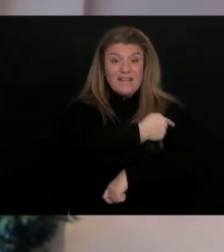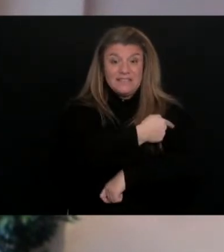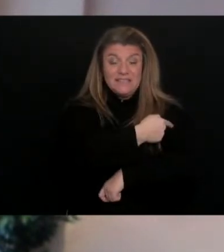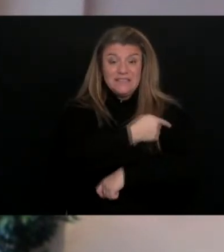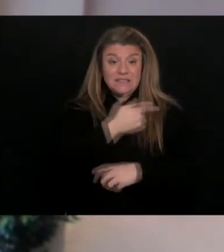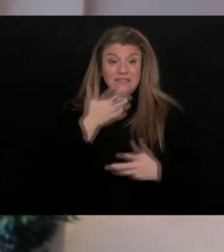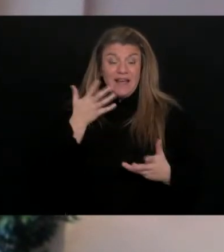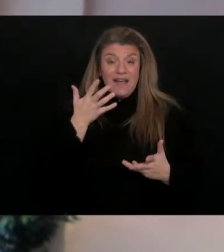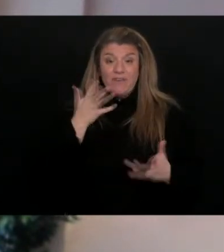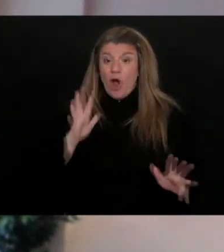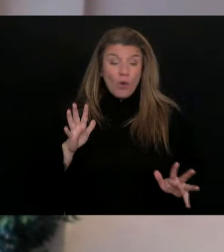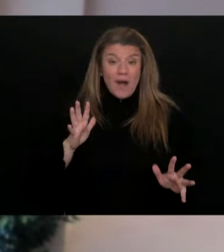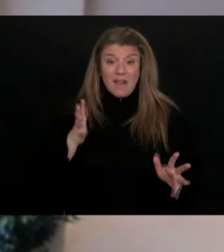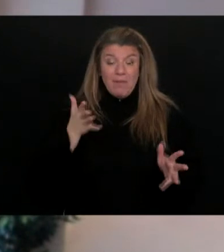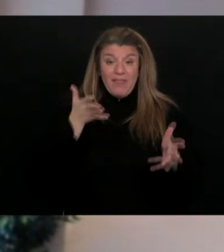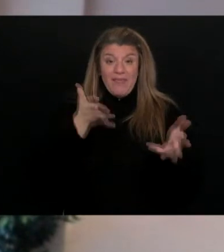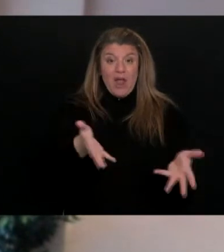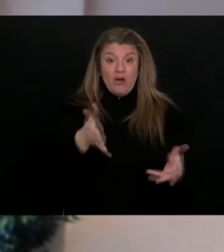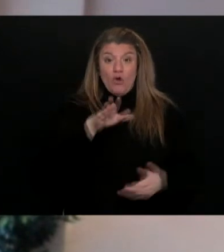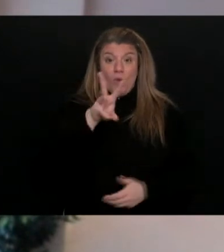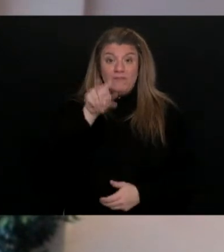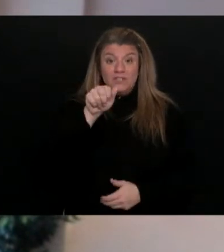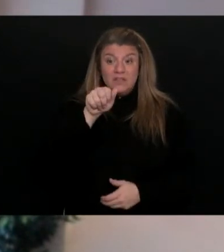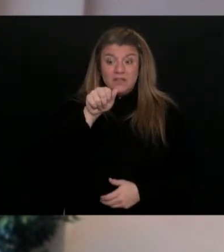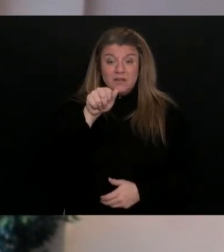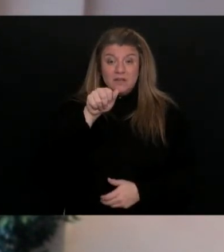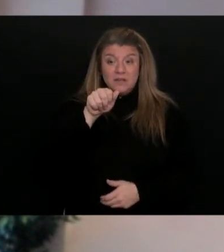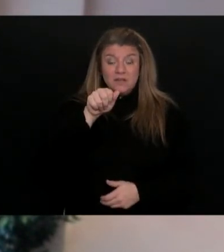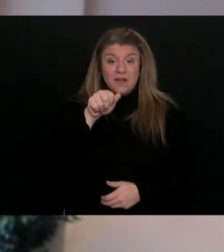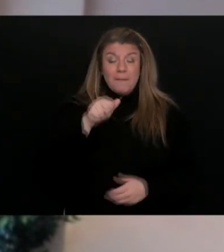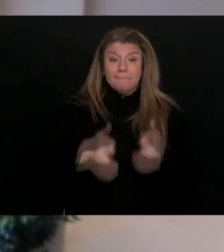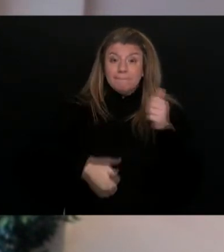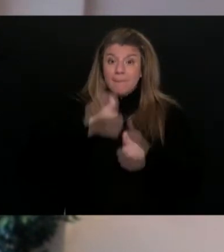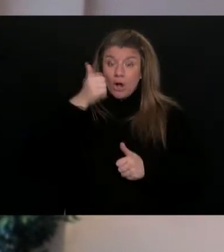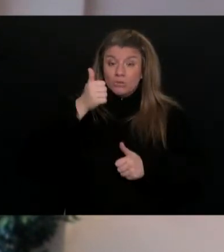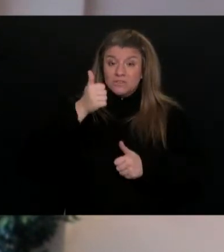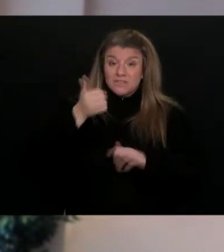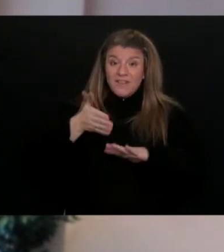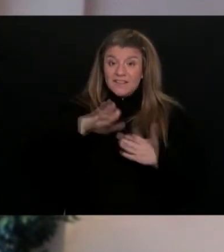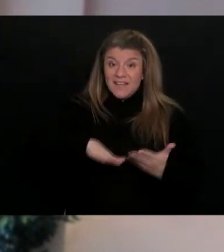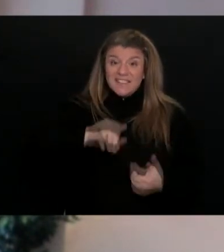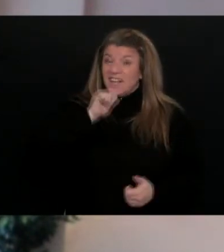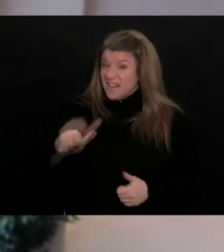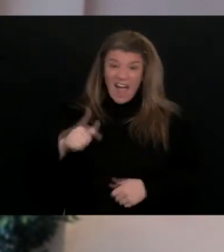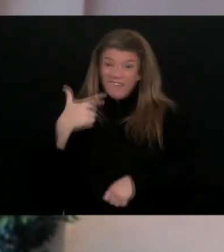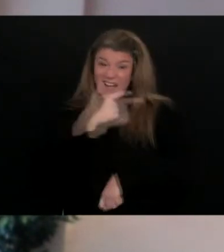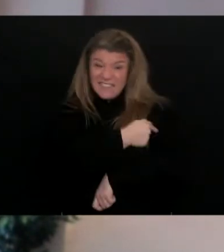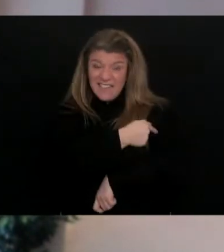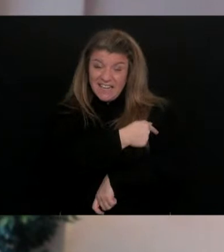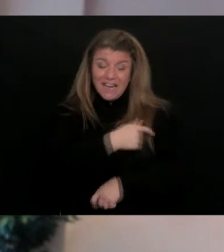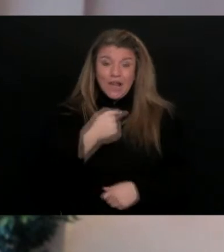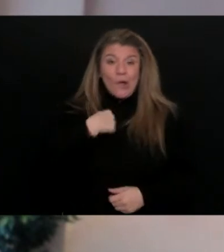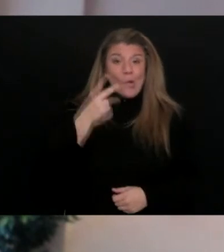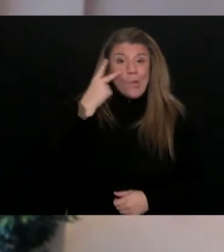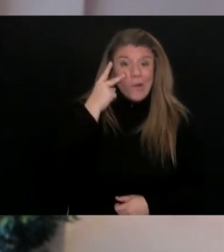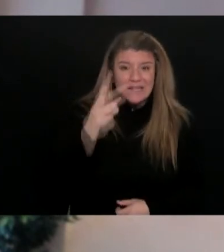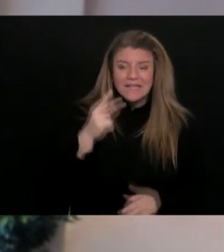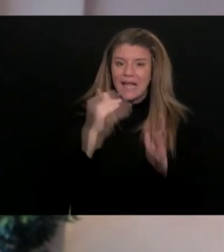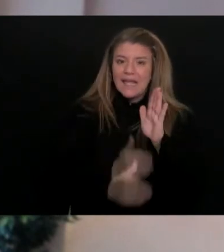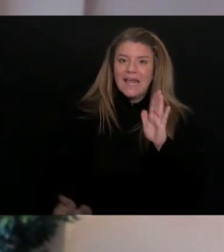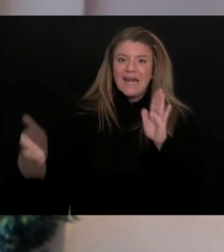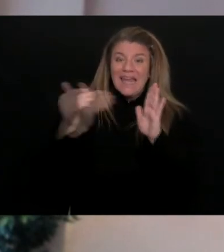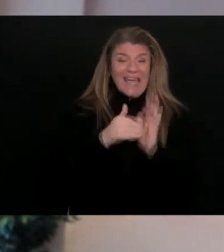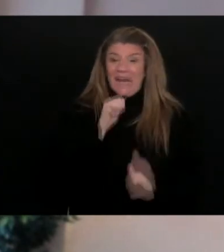been available in West Virginia, have been unvaccinated. And we see over and over that unvaccinated